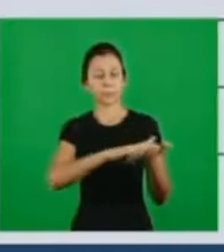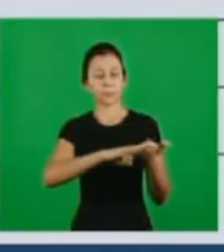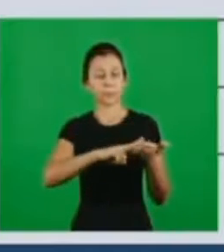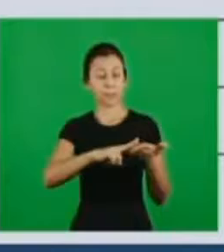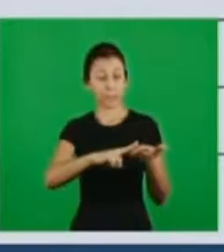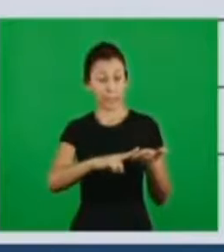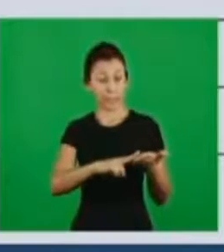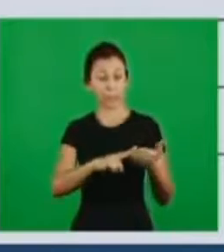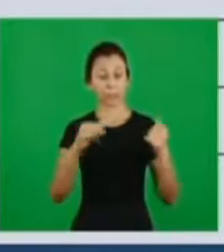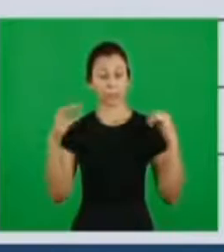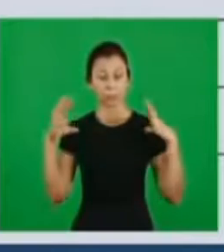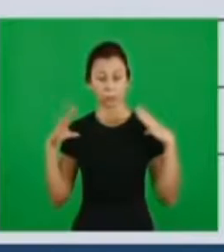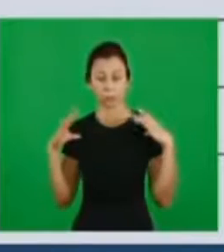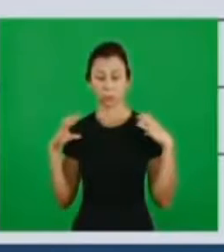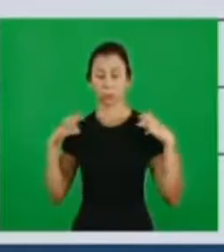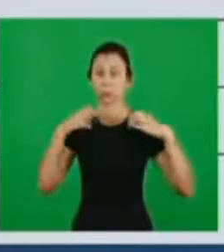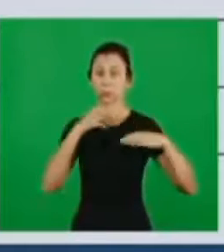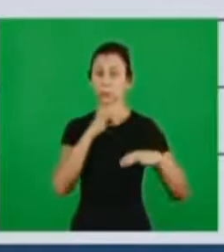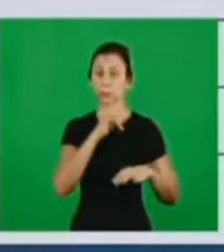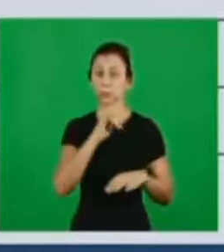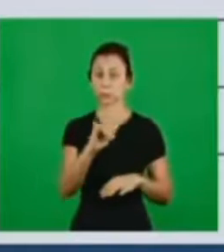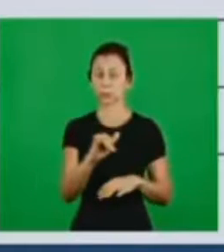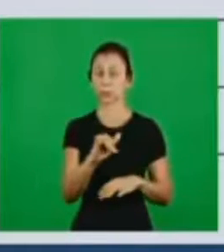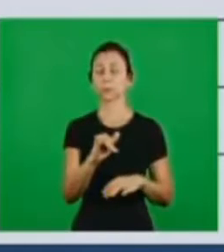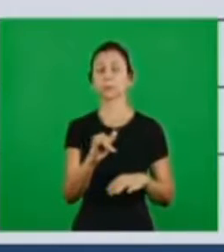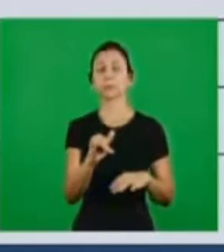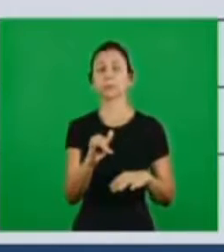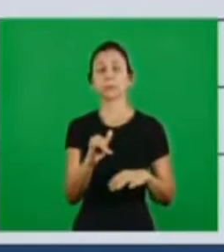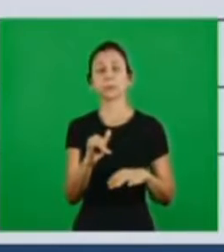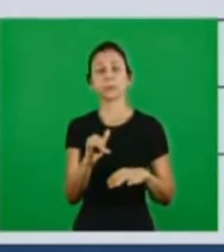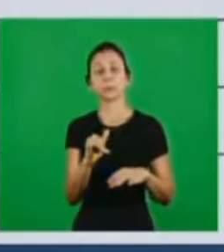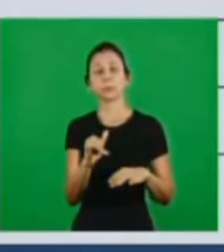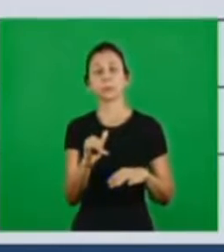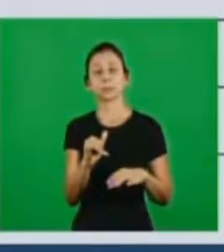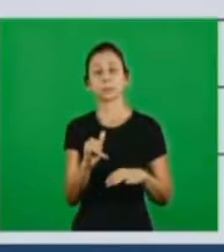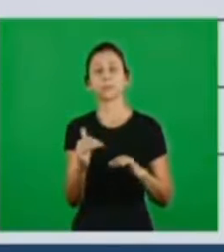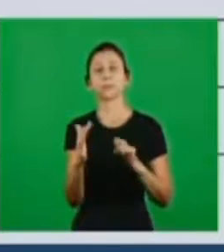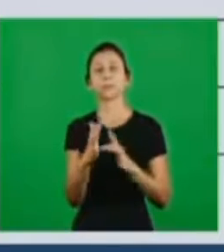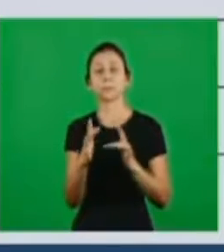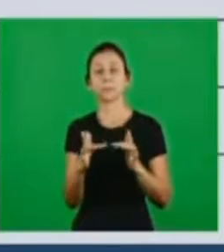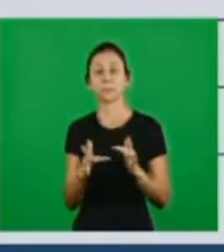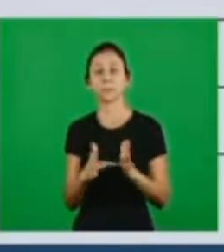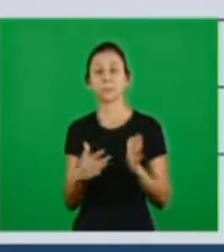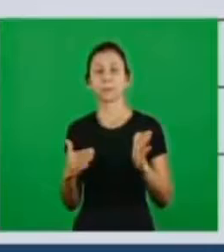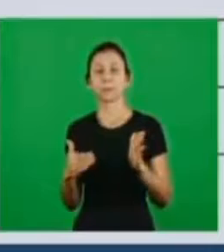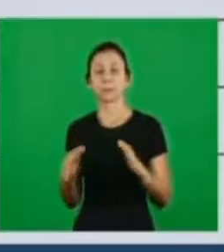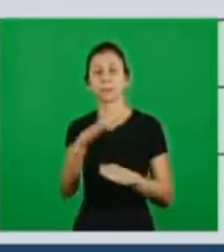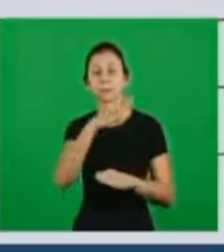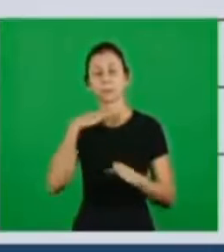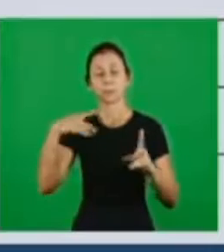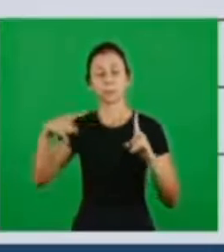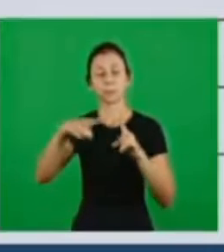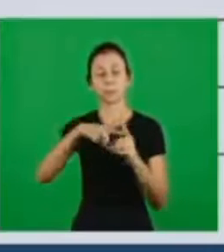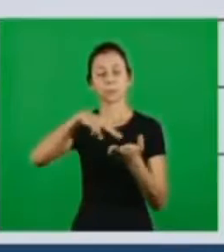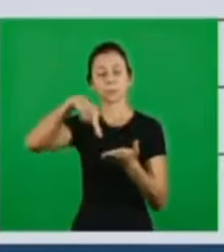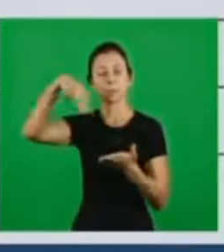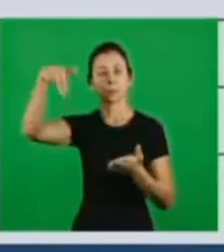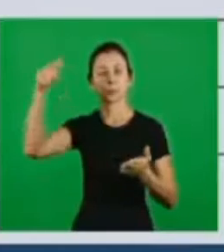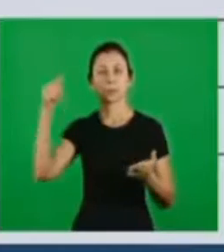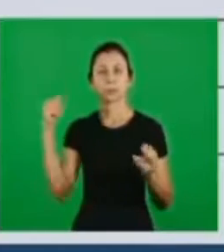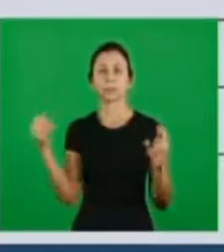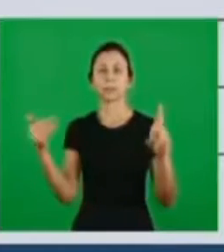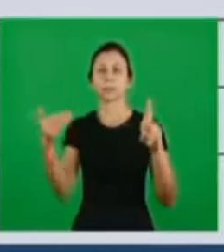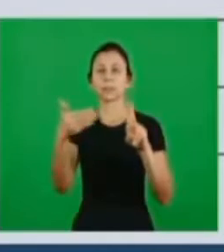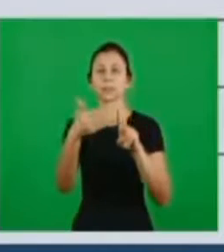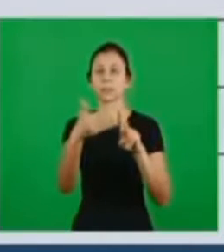to the second letter and see it. And to the angel of the church in Smyrna write, these things says to the first and the last